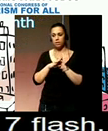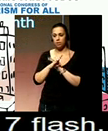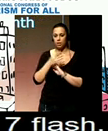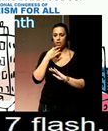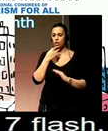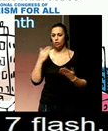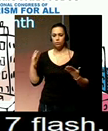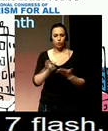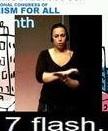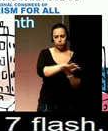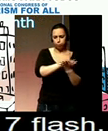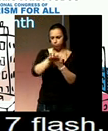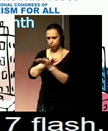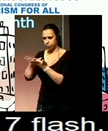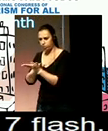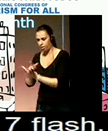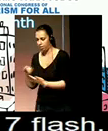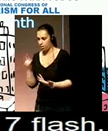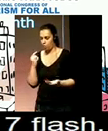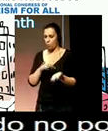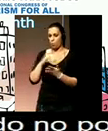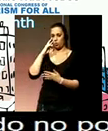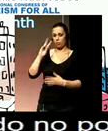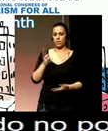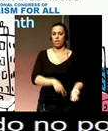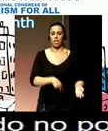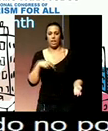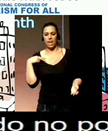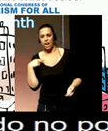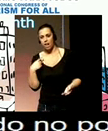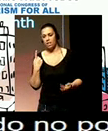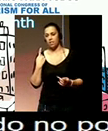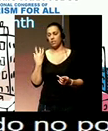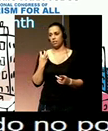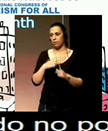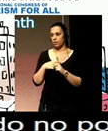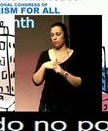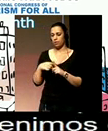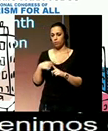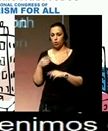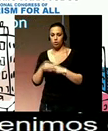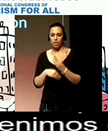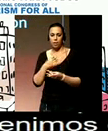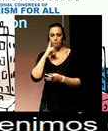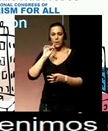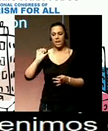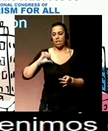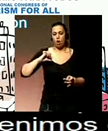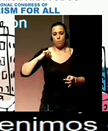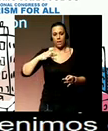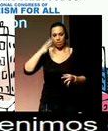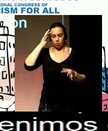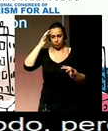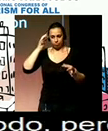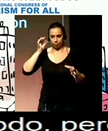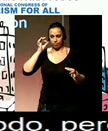pretend to, when we are working on accessibility, we have to have a global view, a